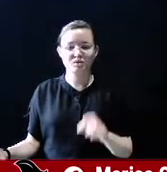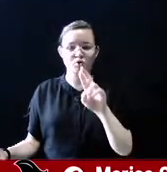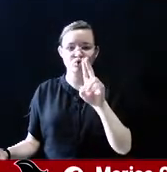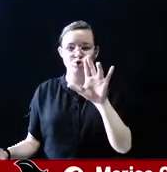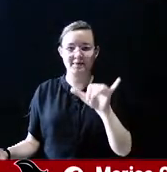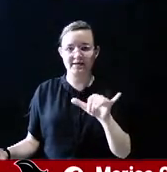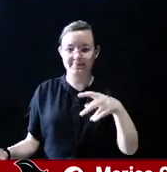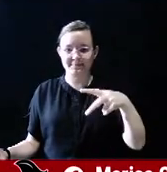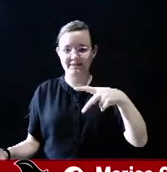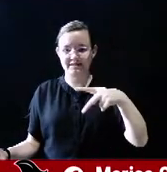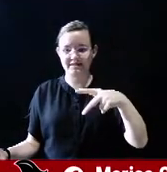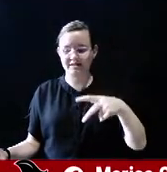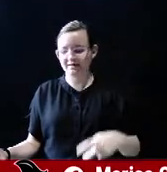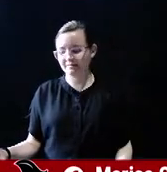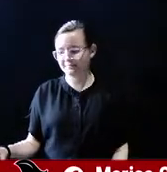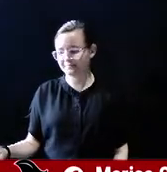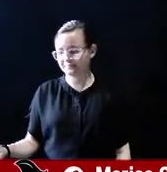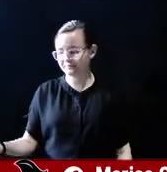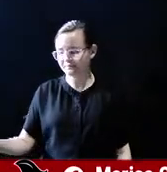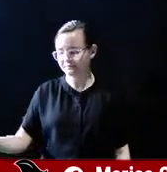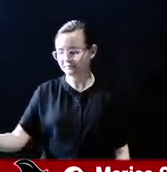Ruby Perez Cabrera.